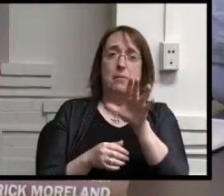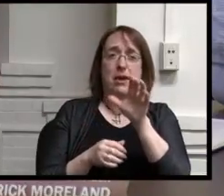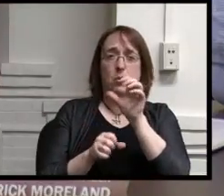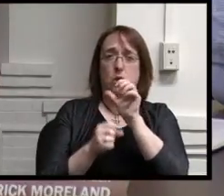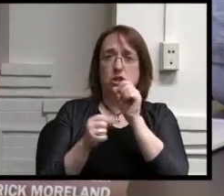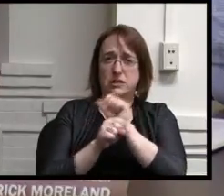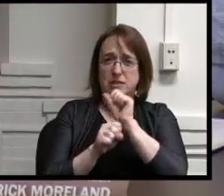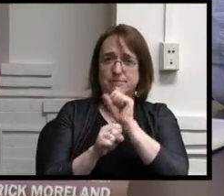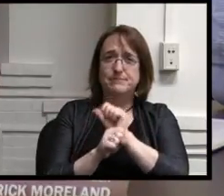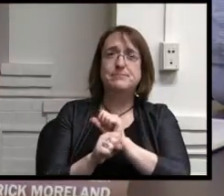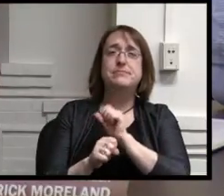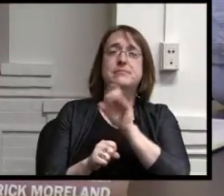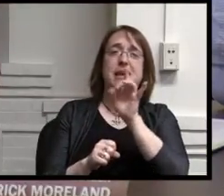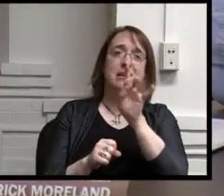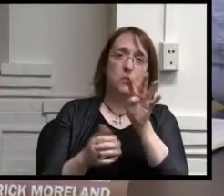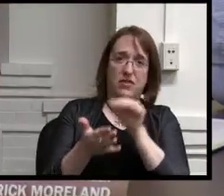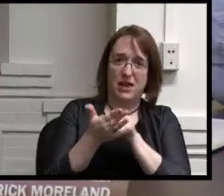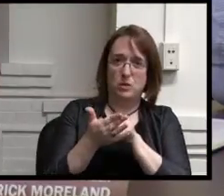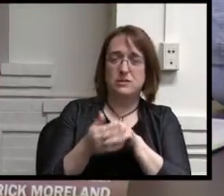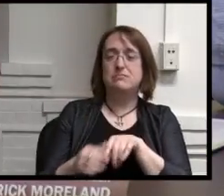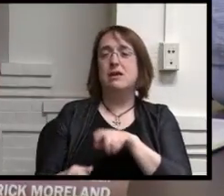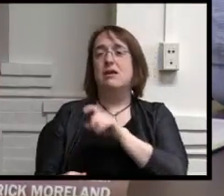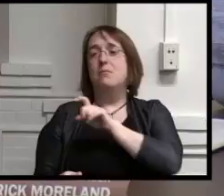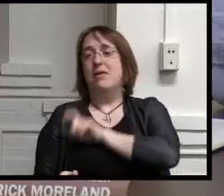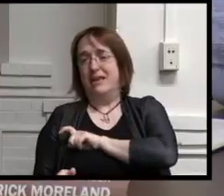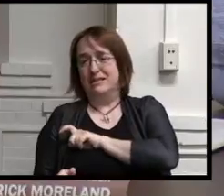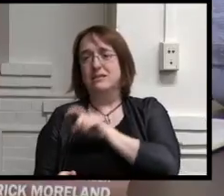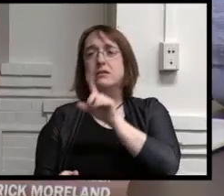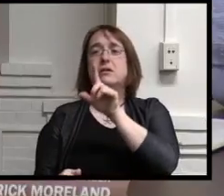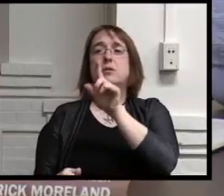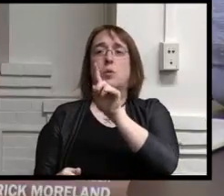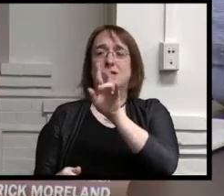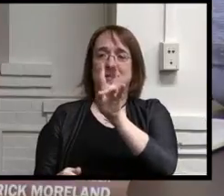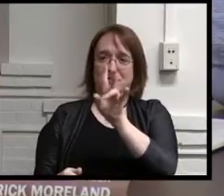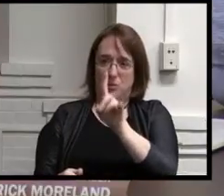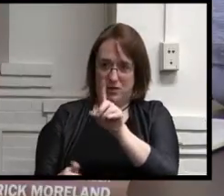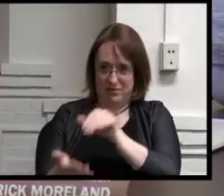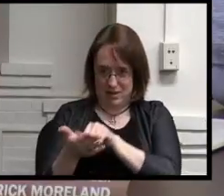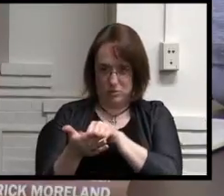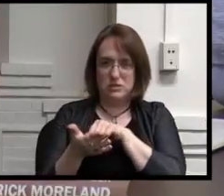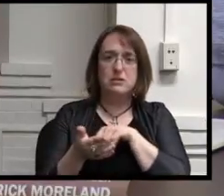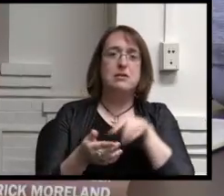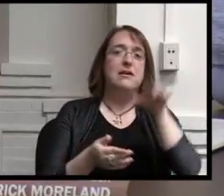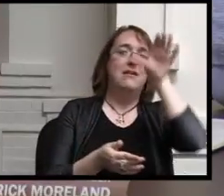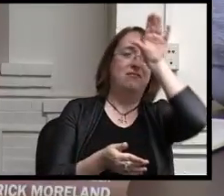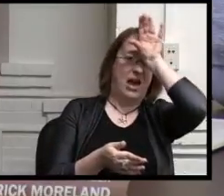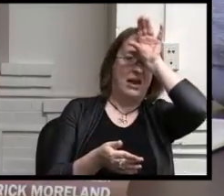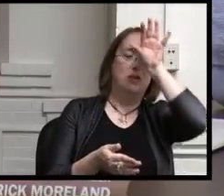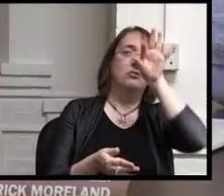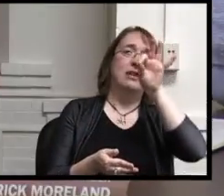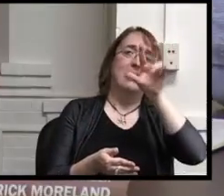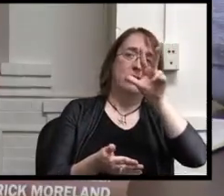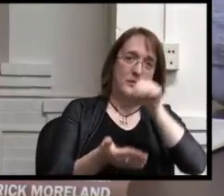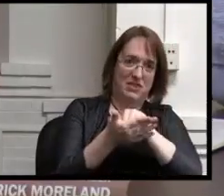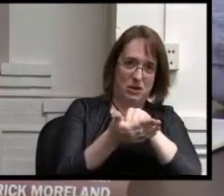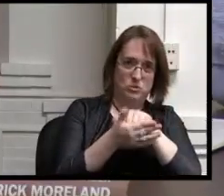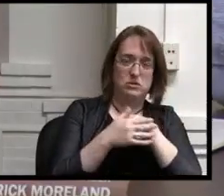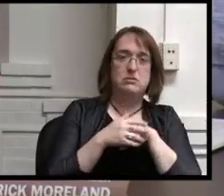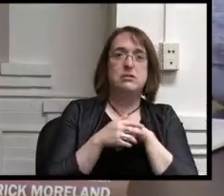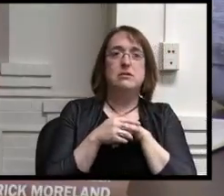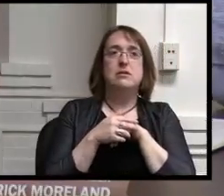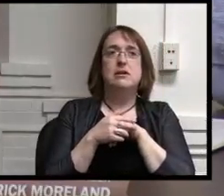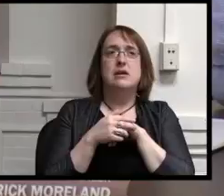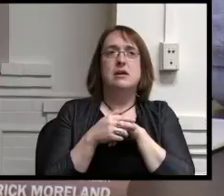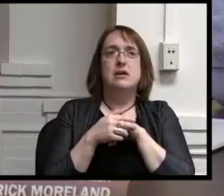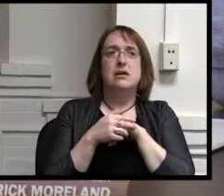84,000. Police Department, 171,000. Fire Department, 93,000. And if you